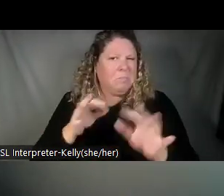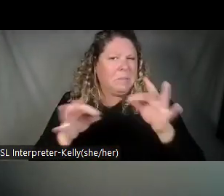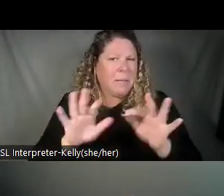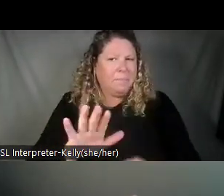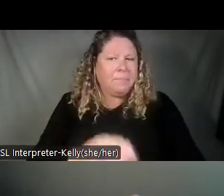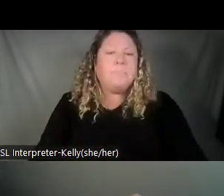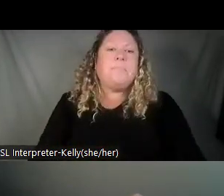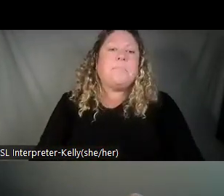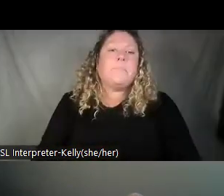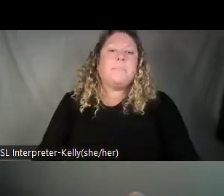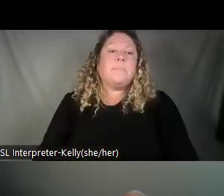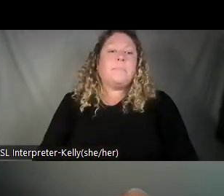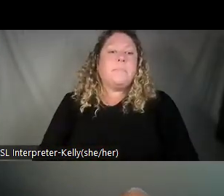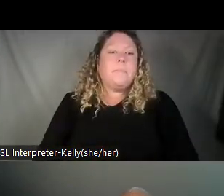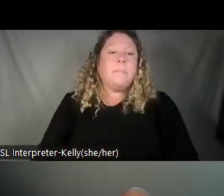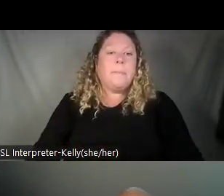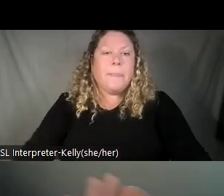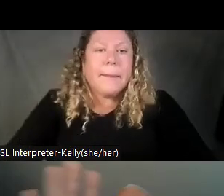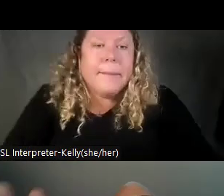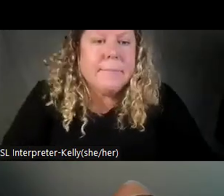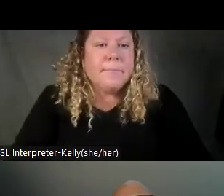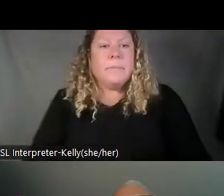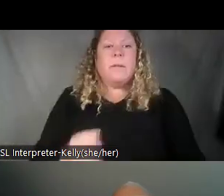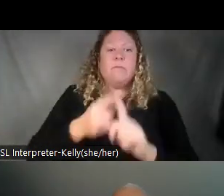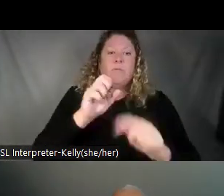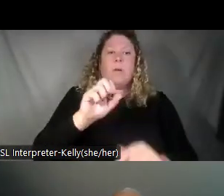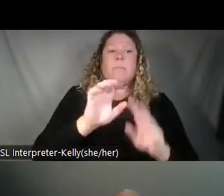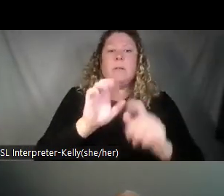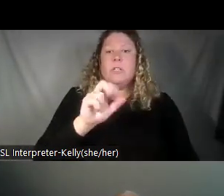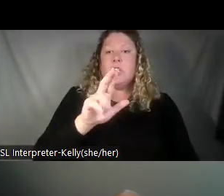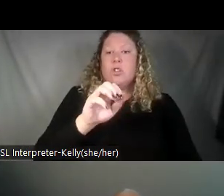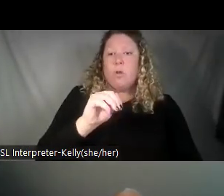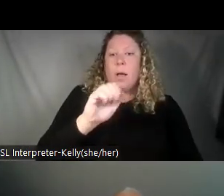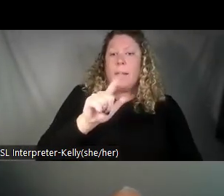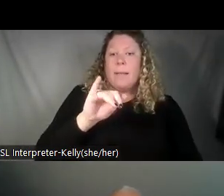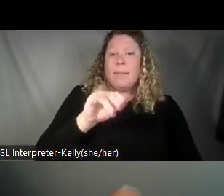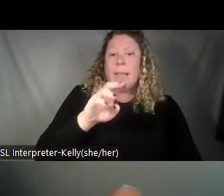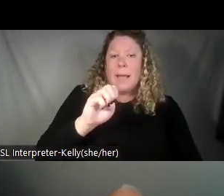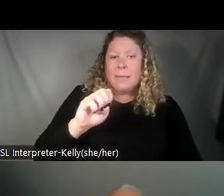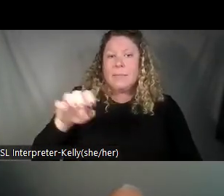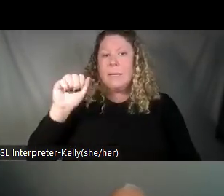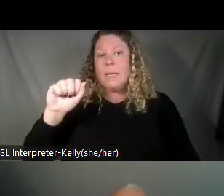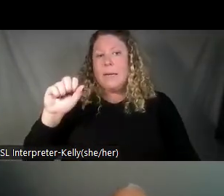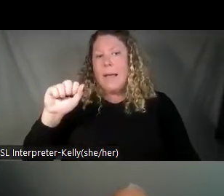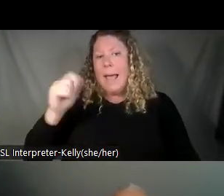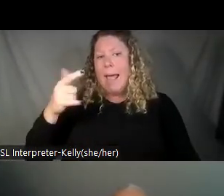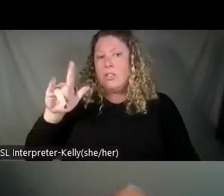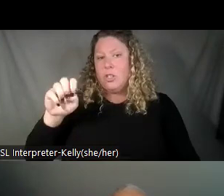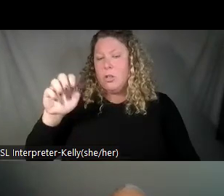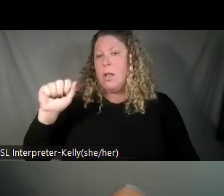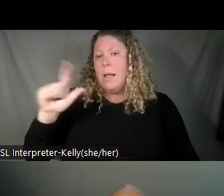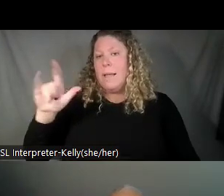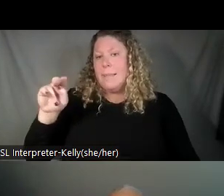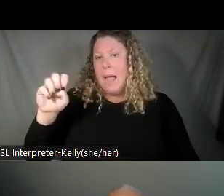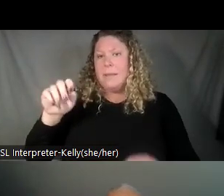So we see from the Scrum Alliance, from Agile Alliance, these are the core values. And these core